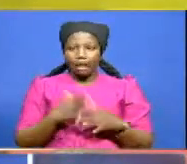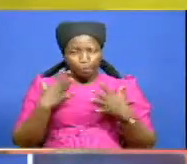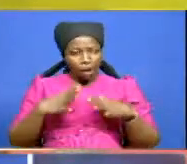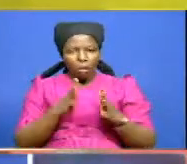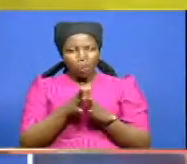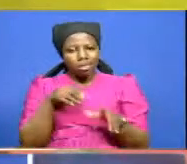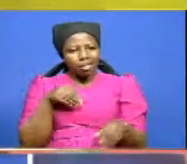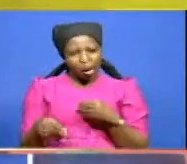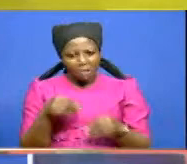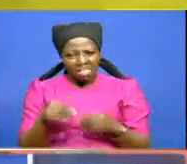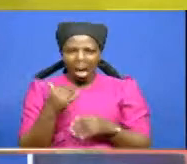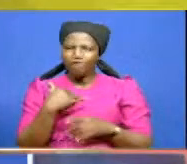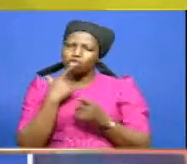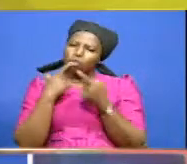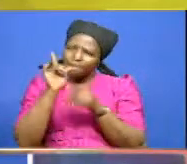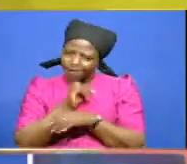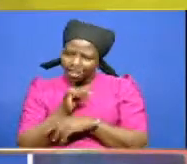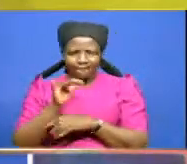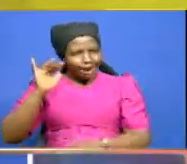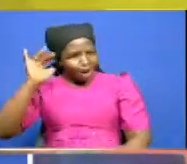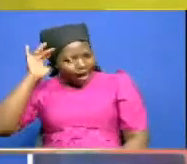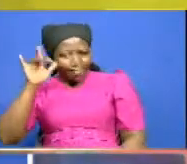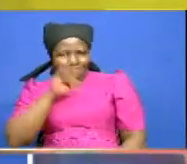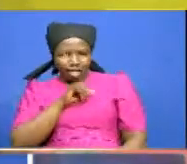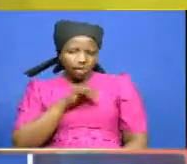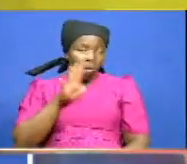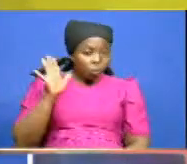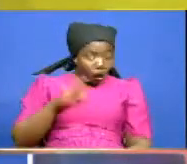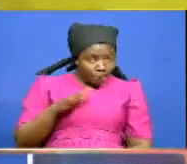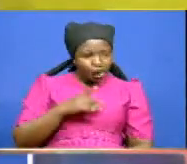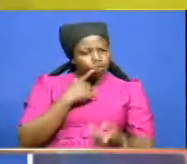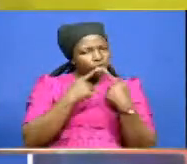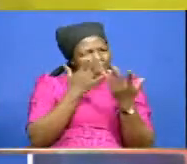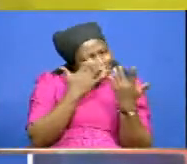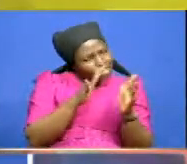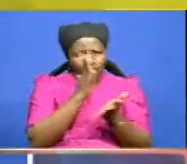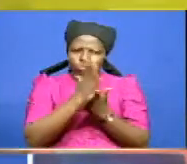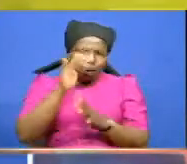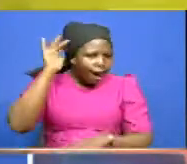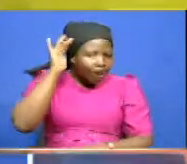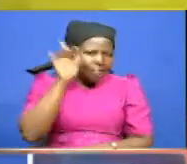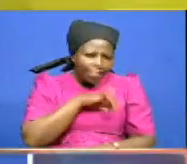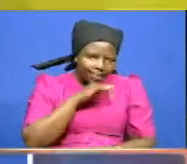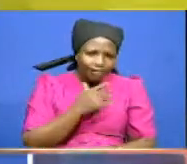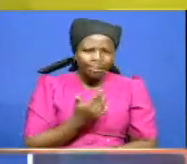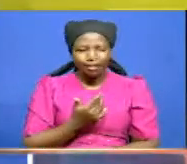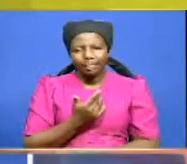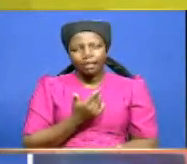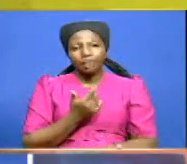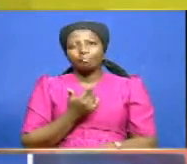spoken and they've been heard. Wakina mama wameongea na wamesikizwa.